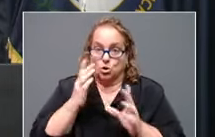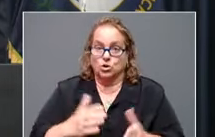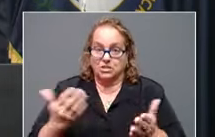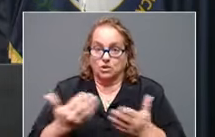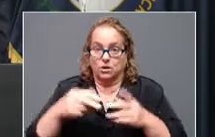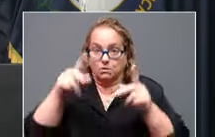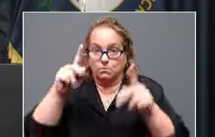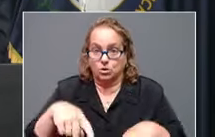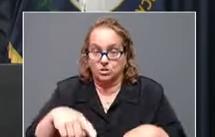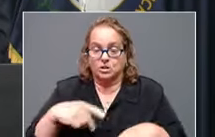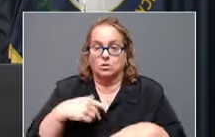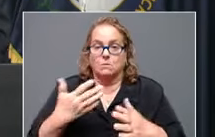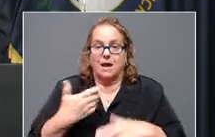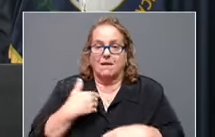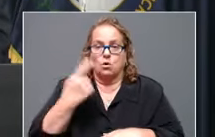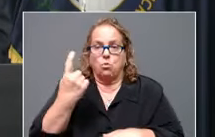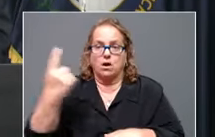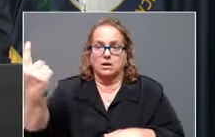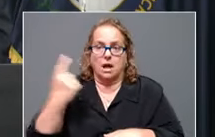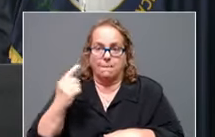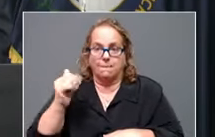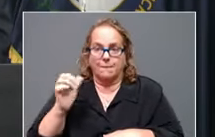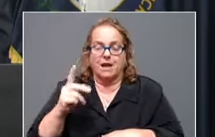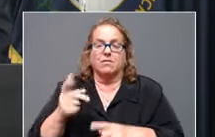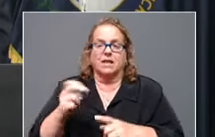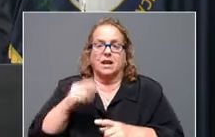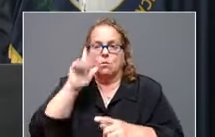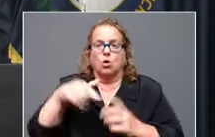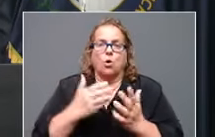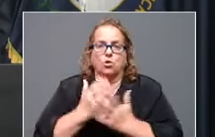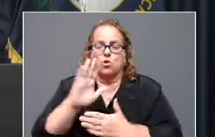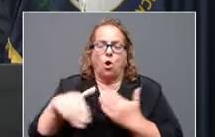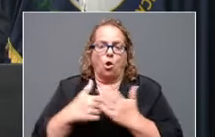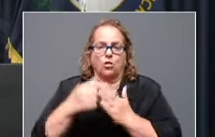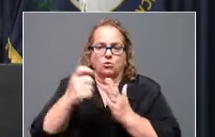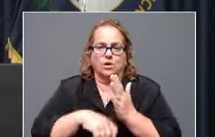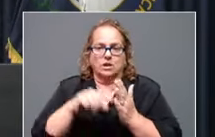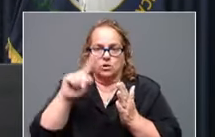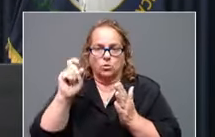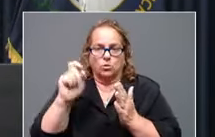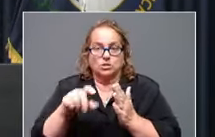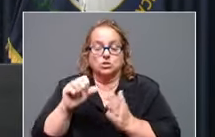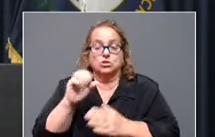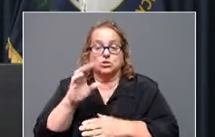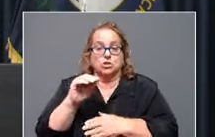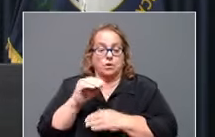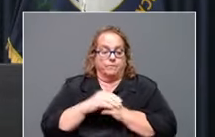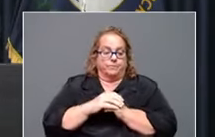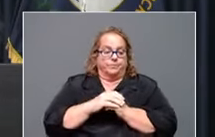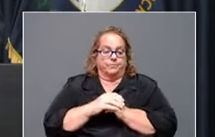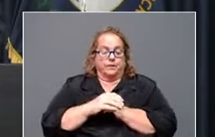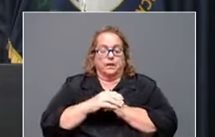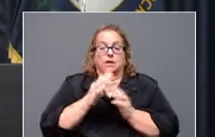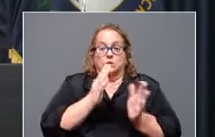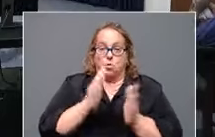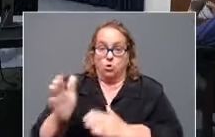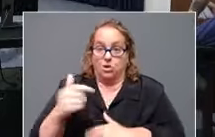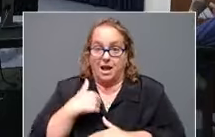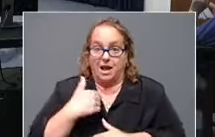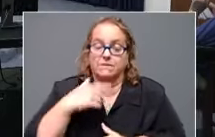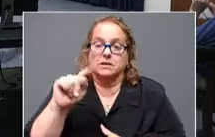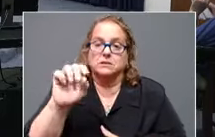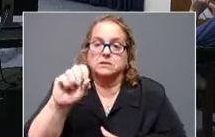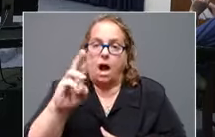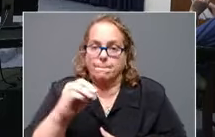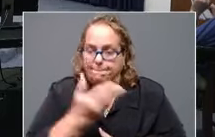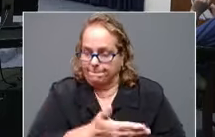I get emails and phone calls from people, and an interesting one I got this afternoon. It says Kentucky Medicaid is not covering